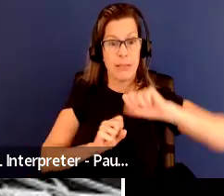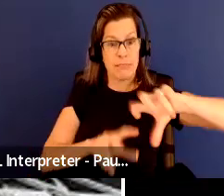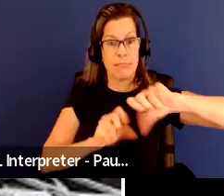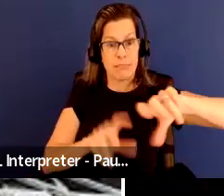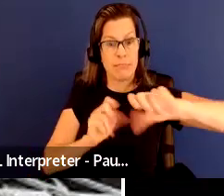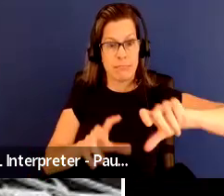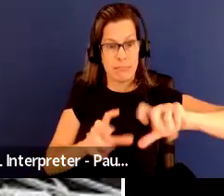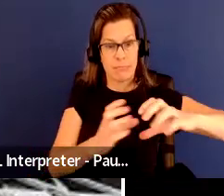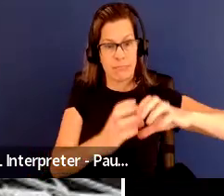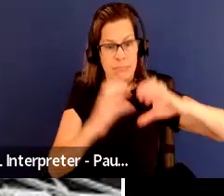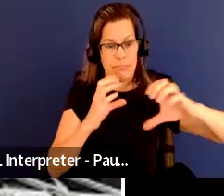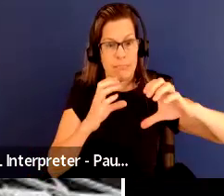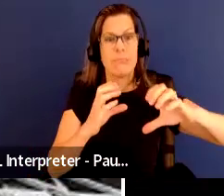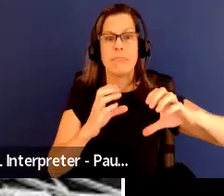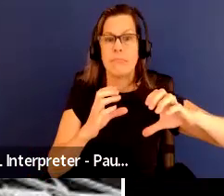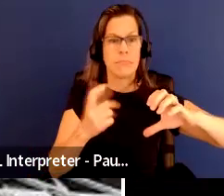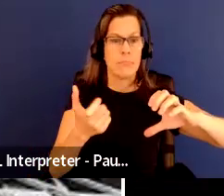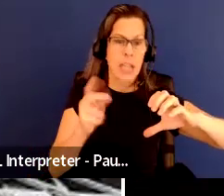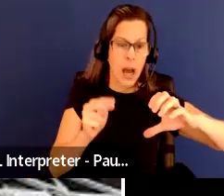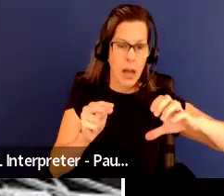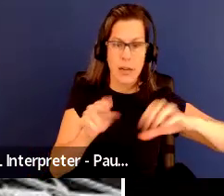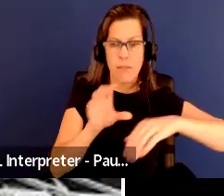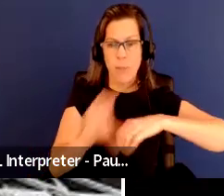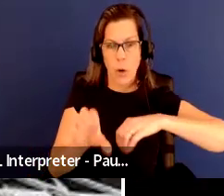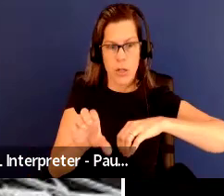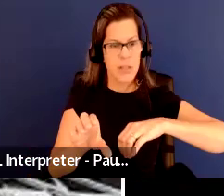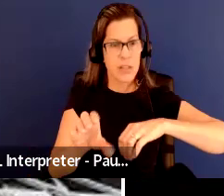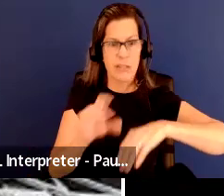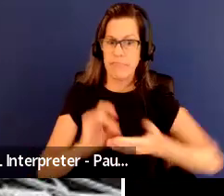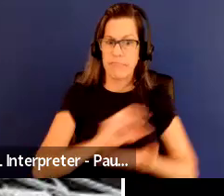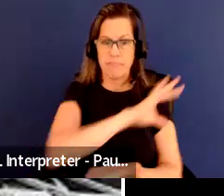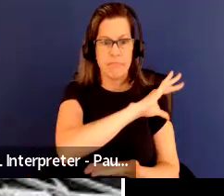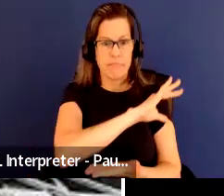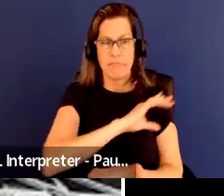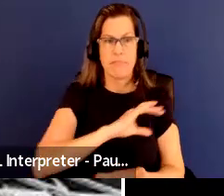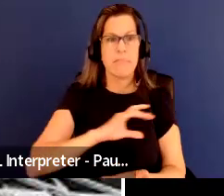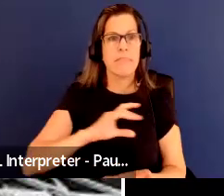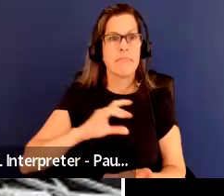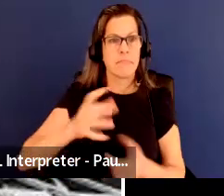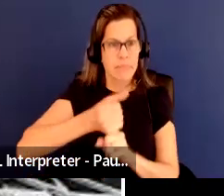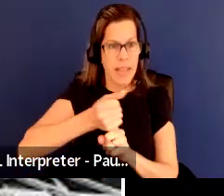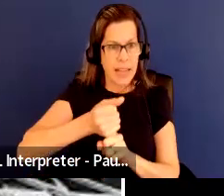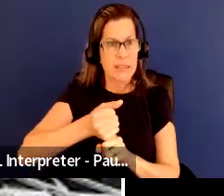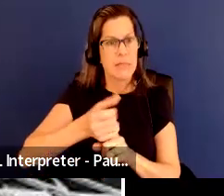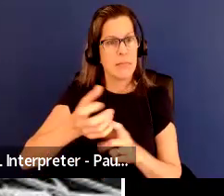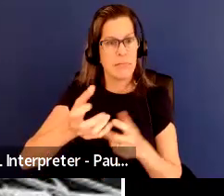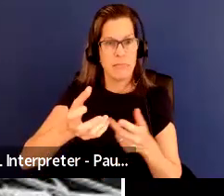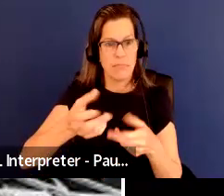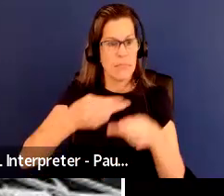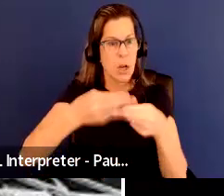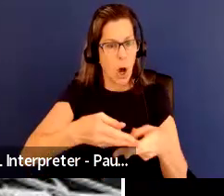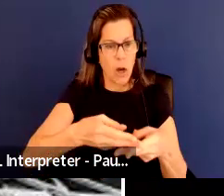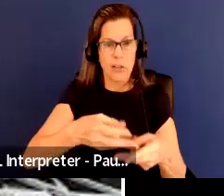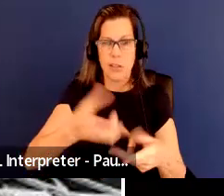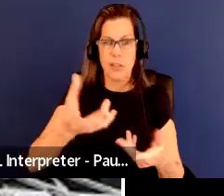by gun, by force, and nabbed and called derogatory names in our